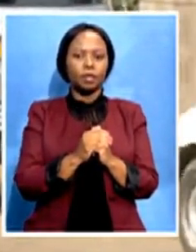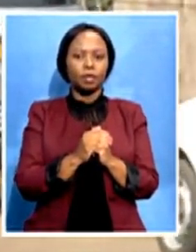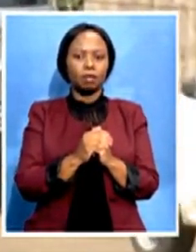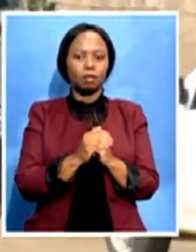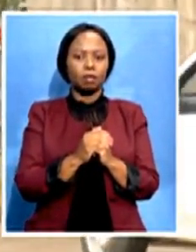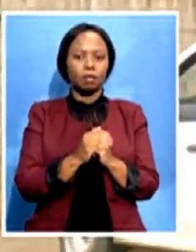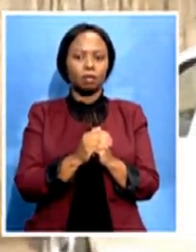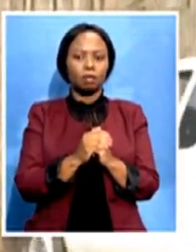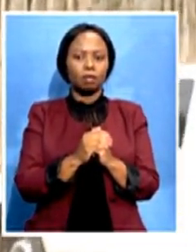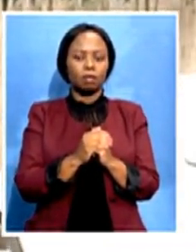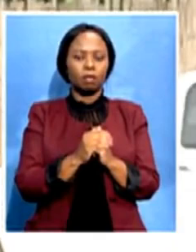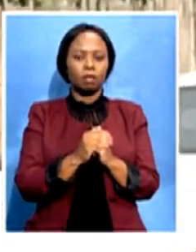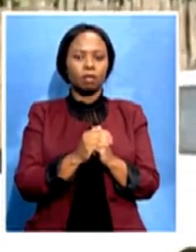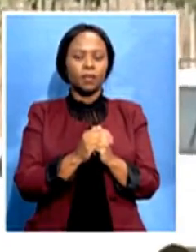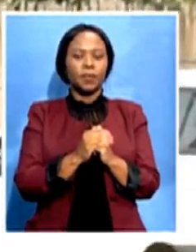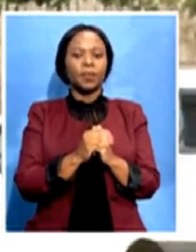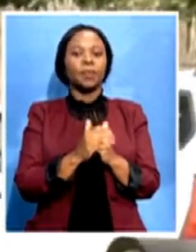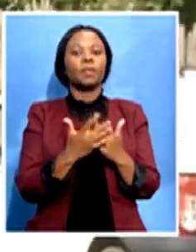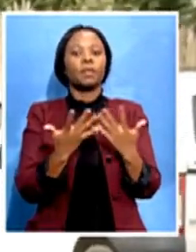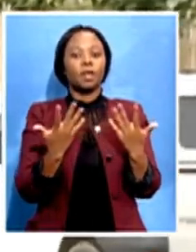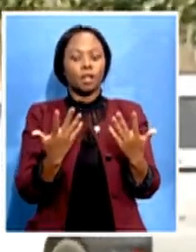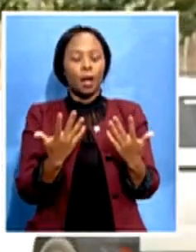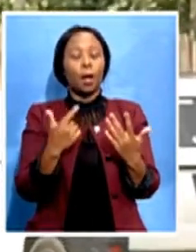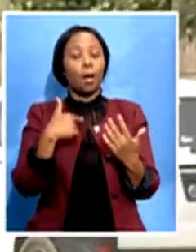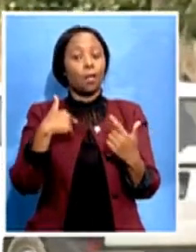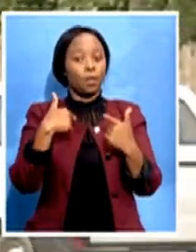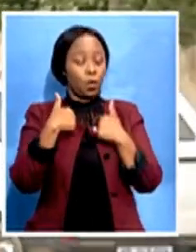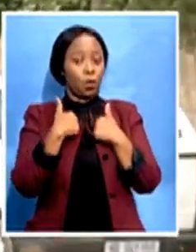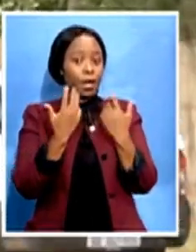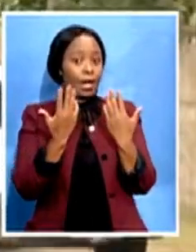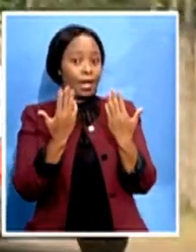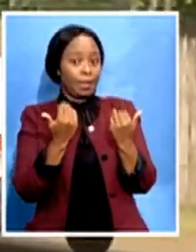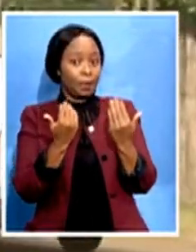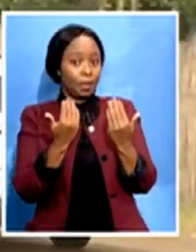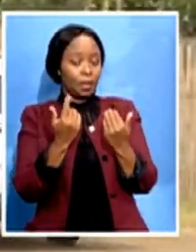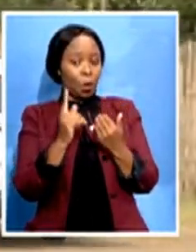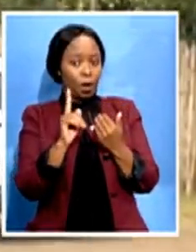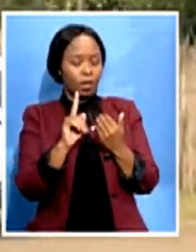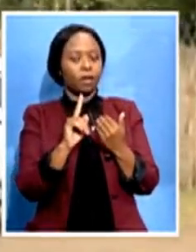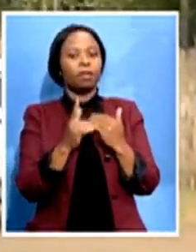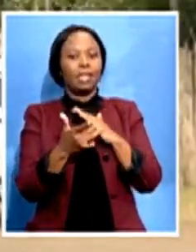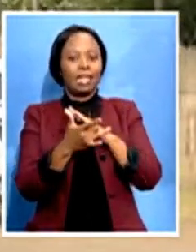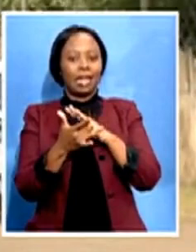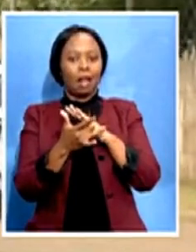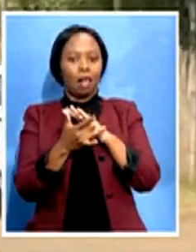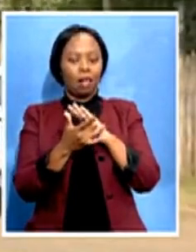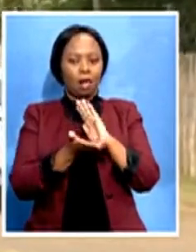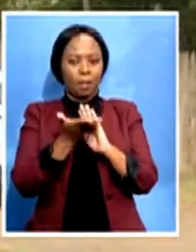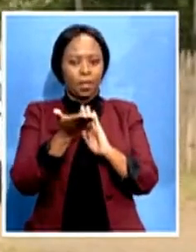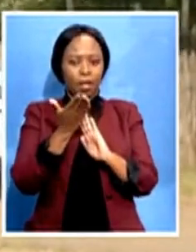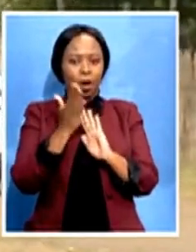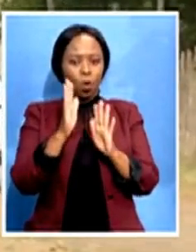Desiree, we are expecting to have a technical briefing by the GCIS, which will basically